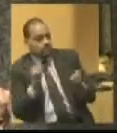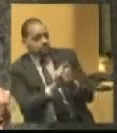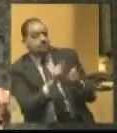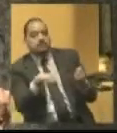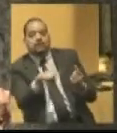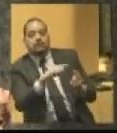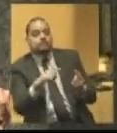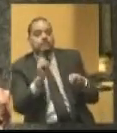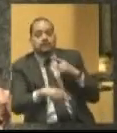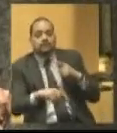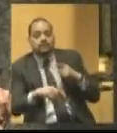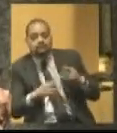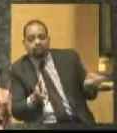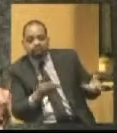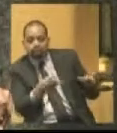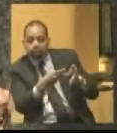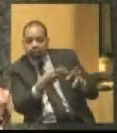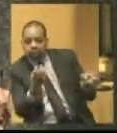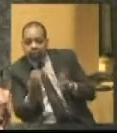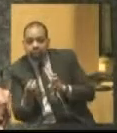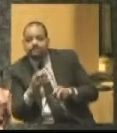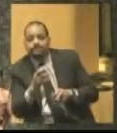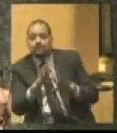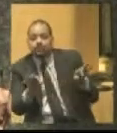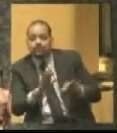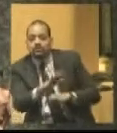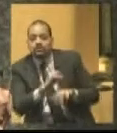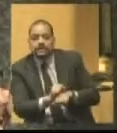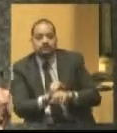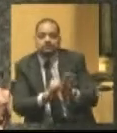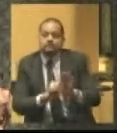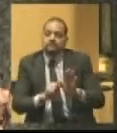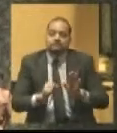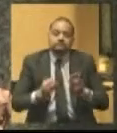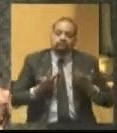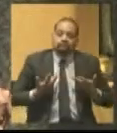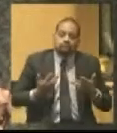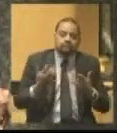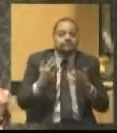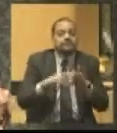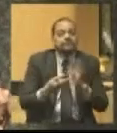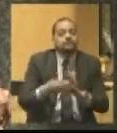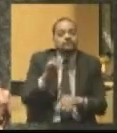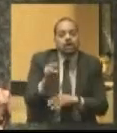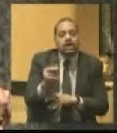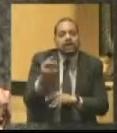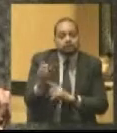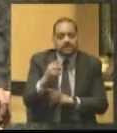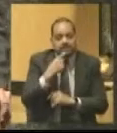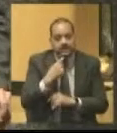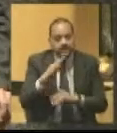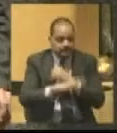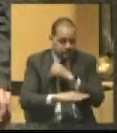basic distinction. As John Hay, one of Lincoln's secretaries, put it in September of 1862, the government's policy was,